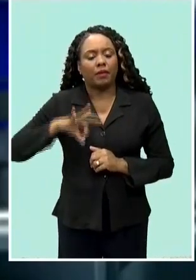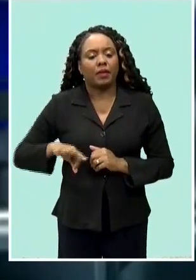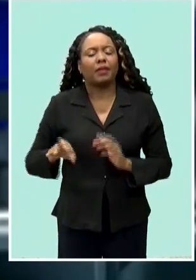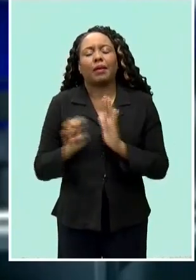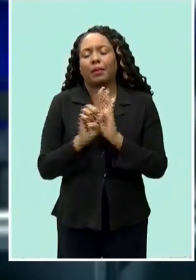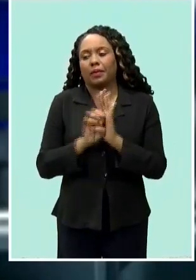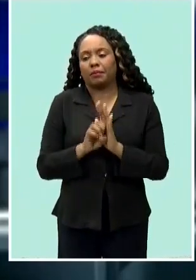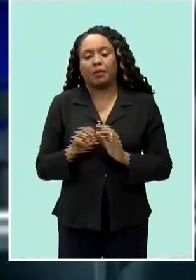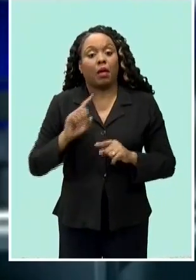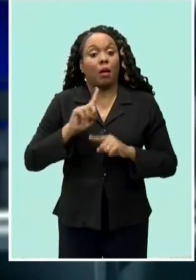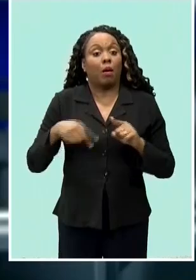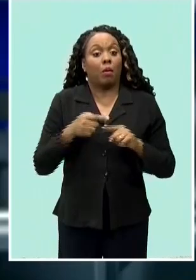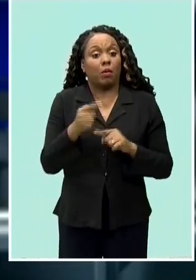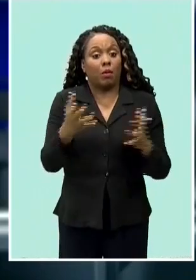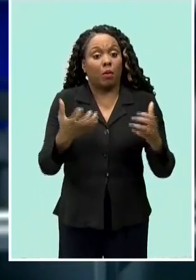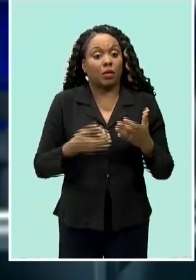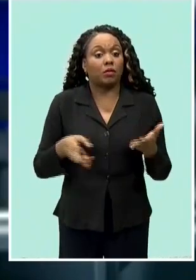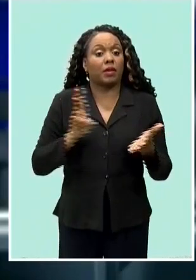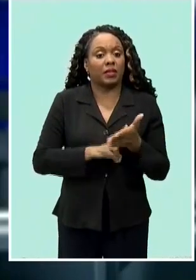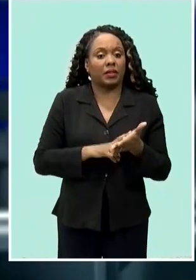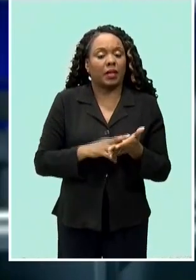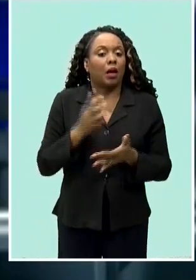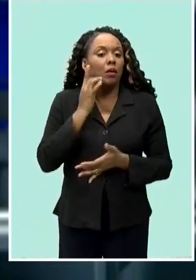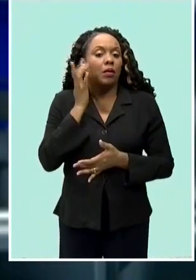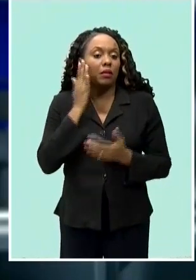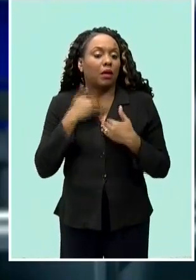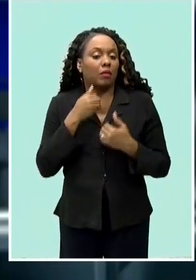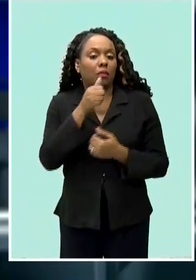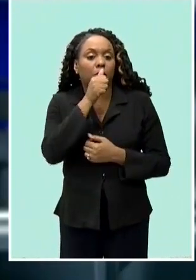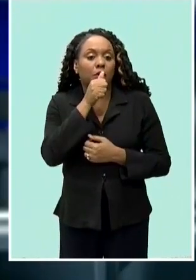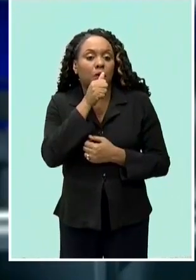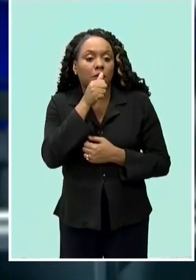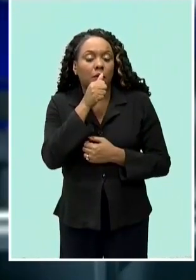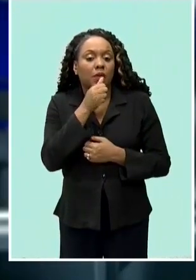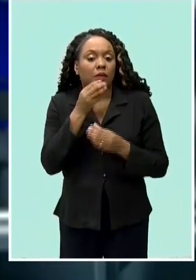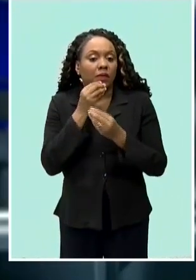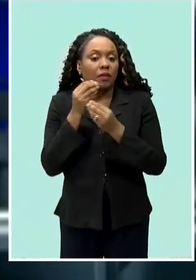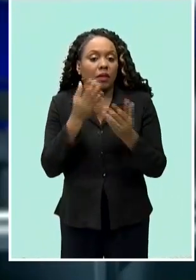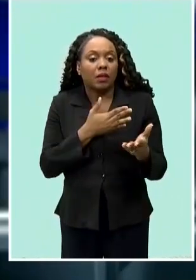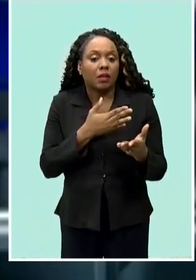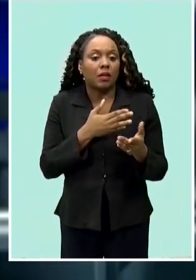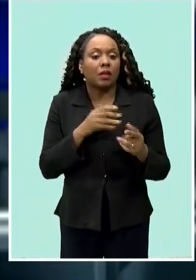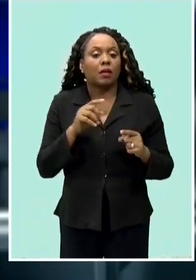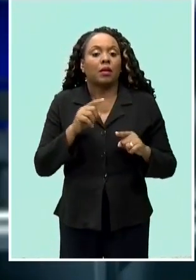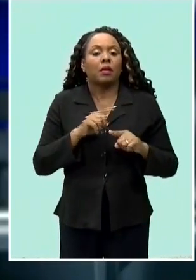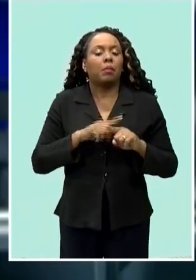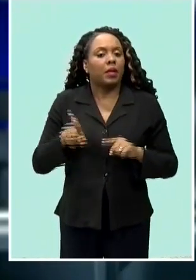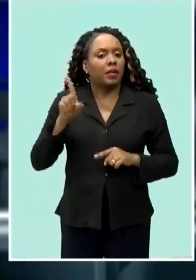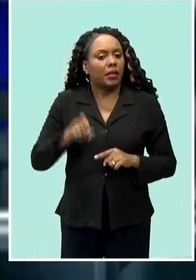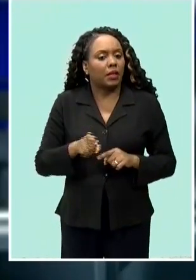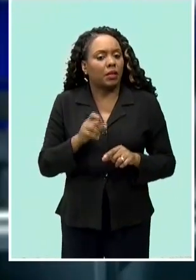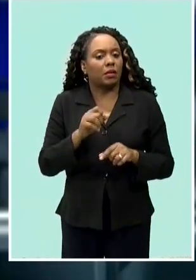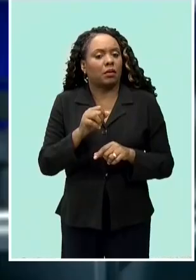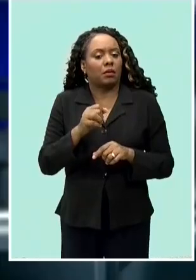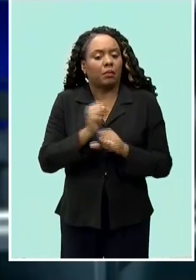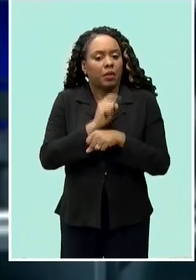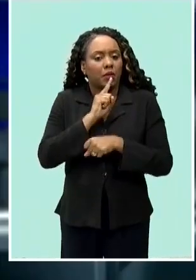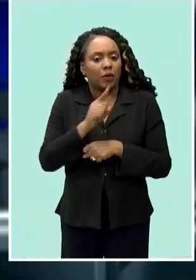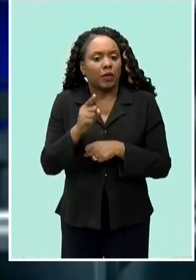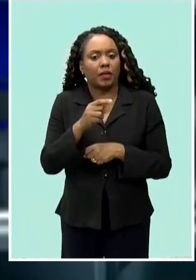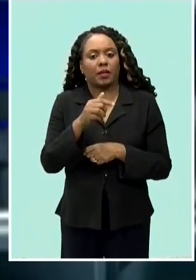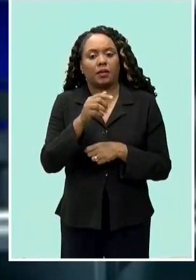of registration, hotels take personal information from guests but could not comfortably assure visitors that information would be